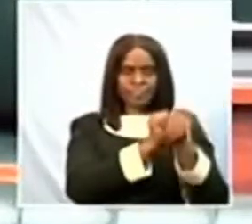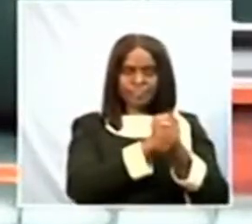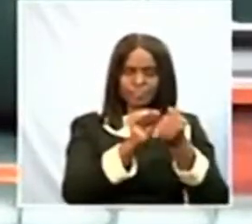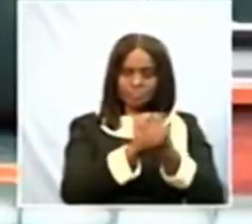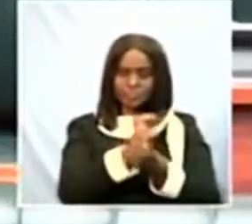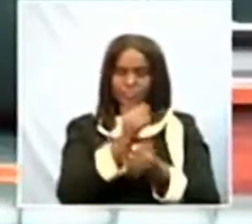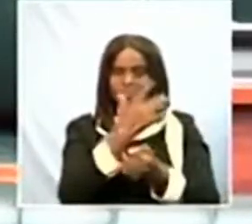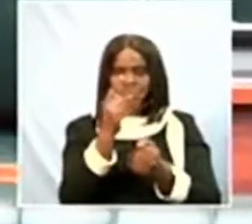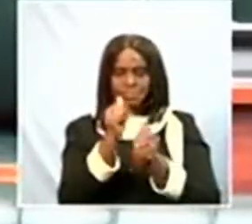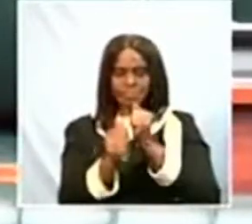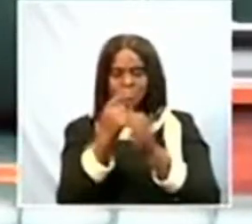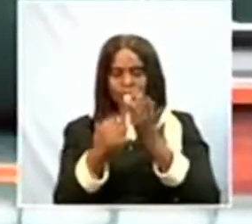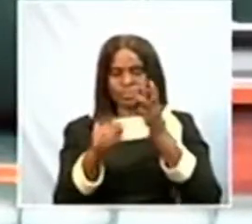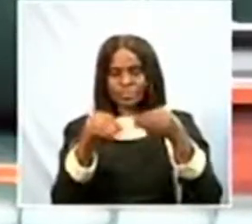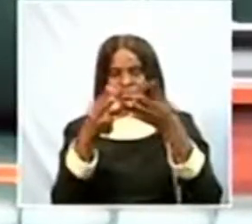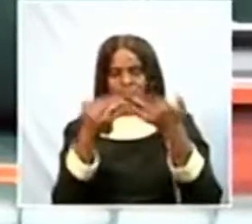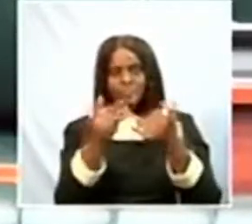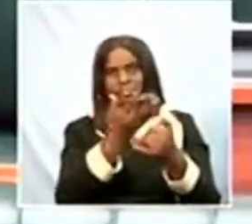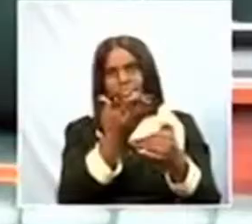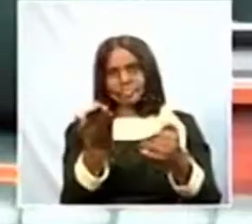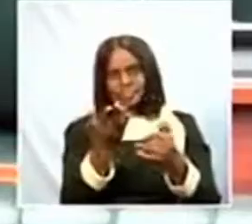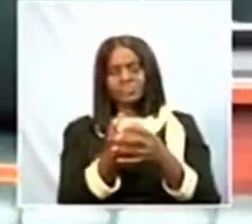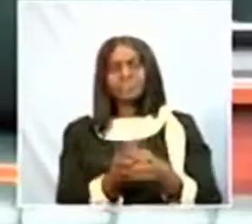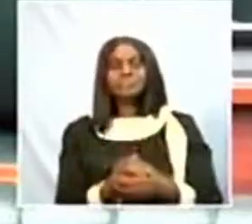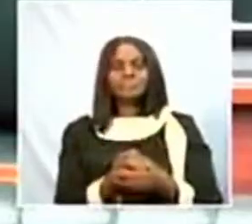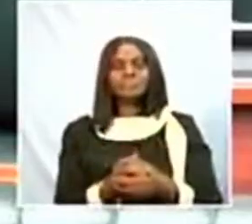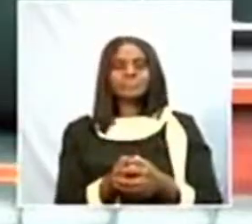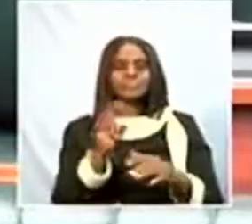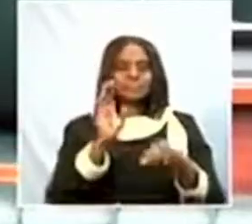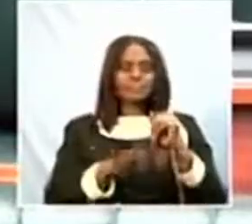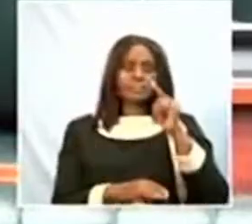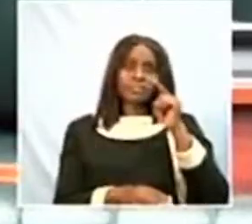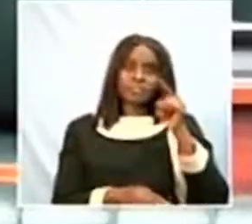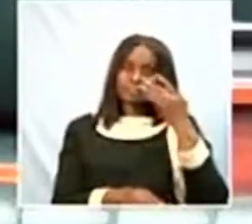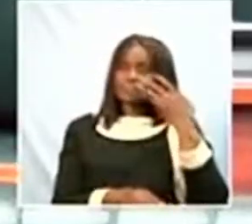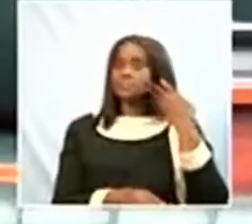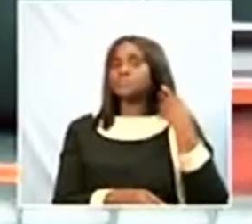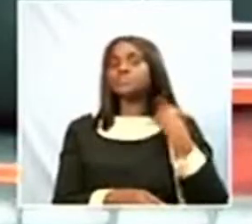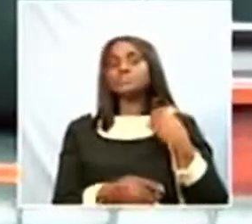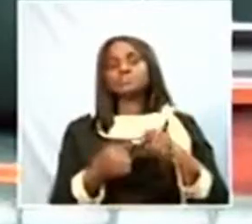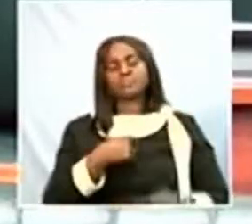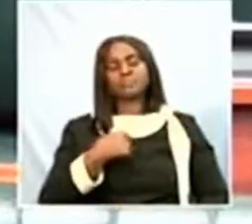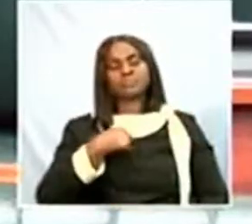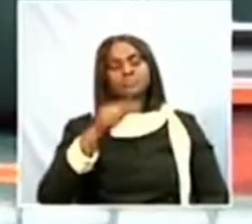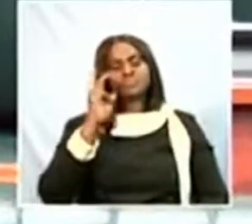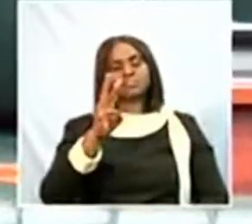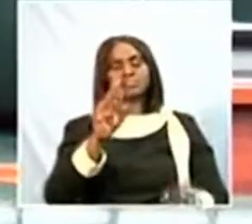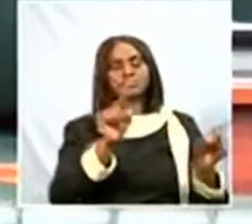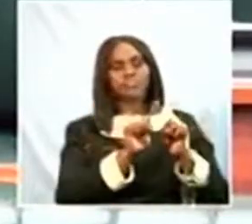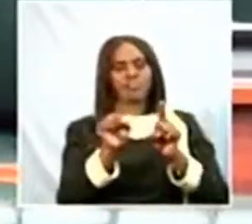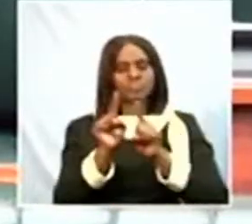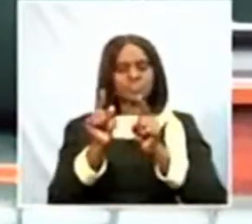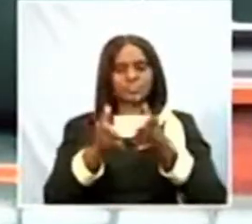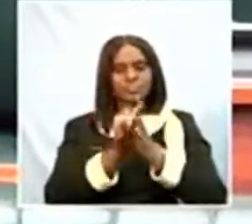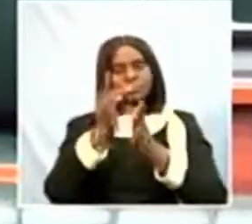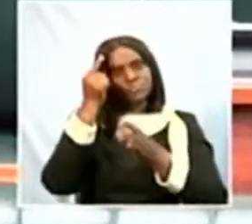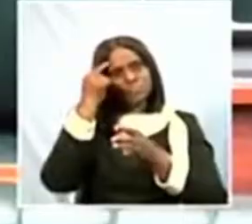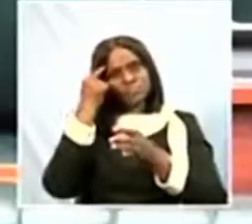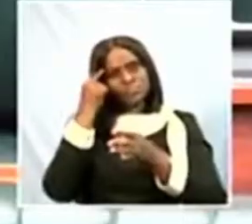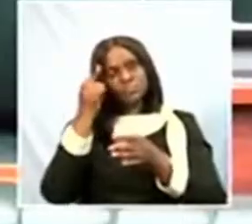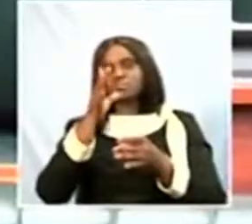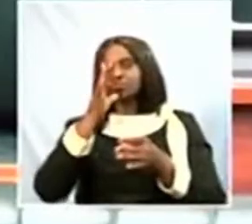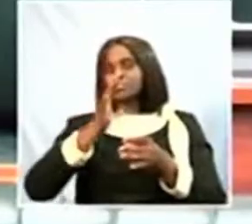that are being provided. Other than that, I would also urge the government, Madam